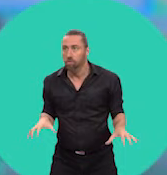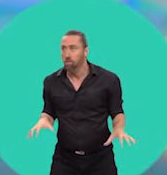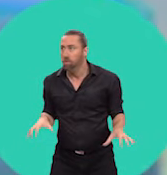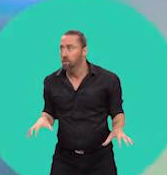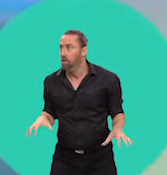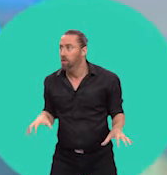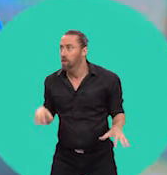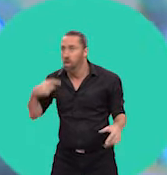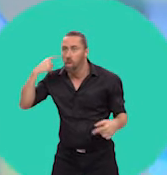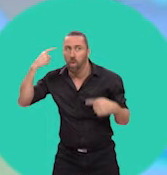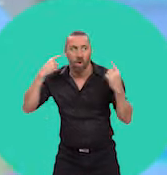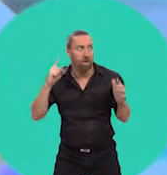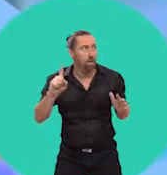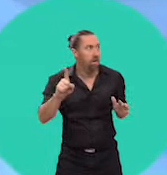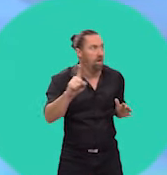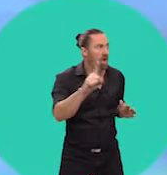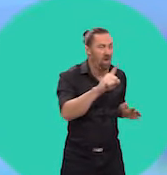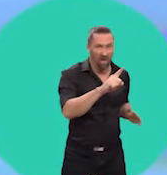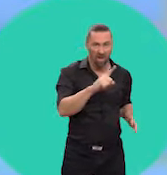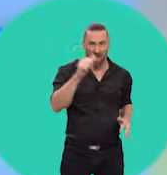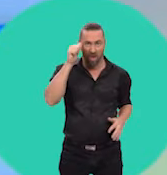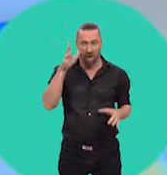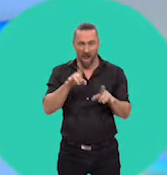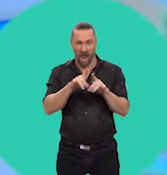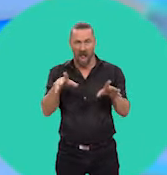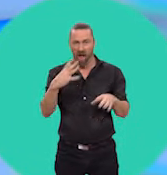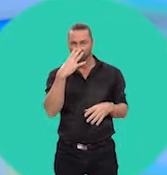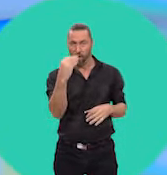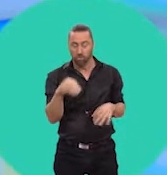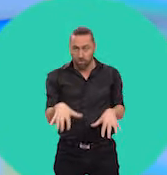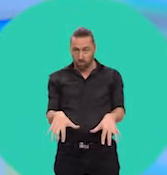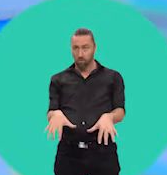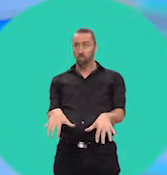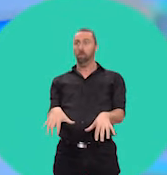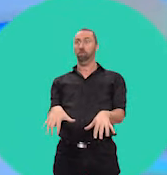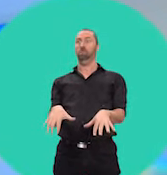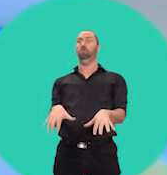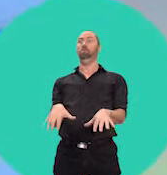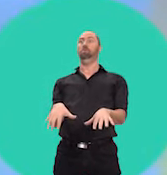tremble. So you can imagine how it sounded up close.